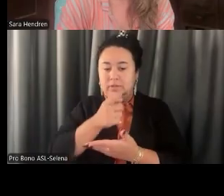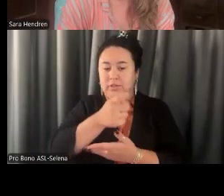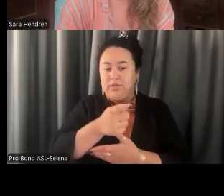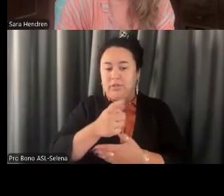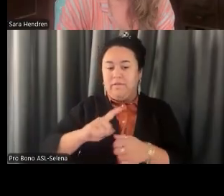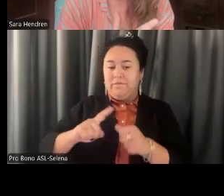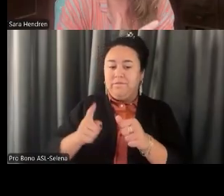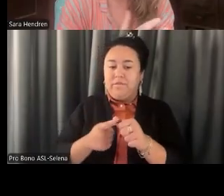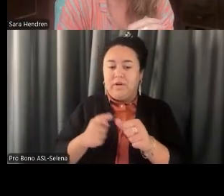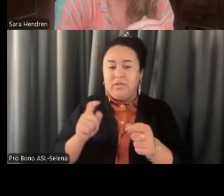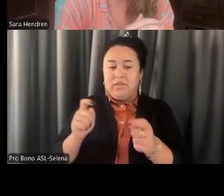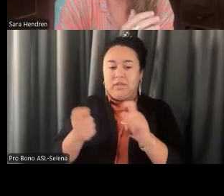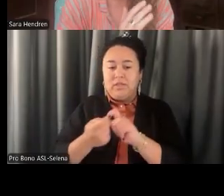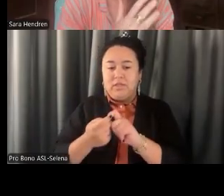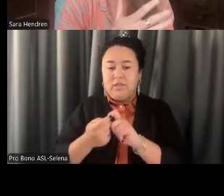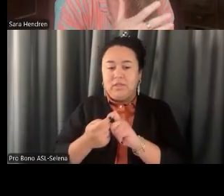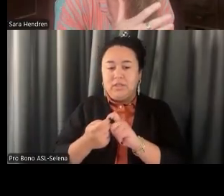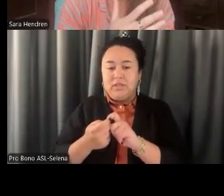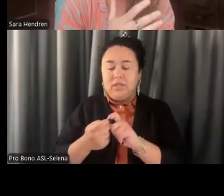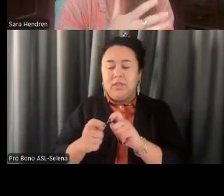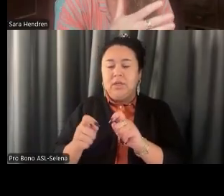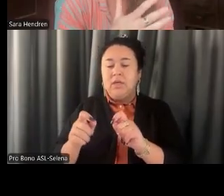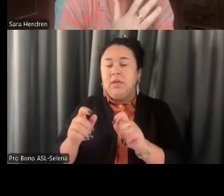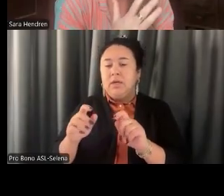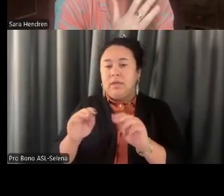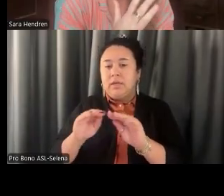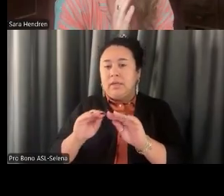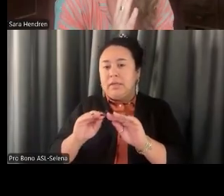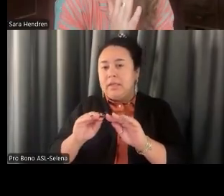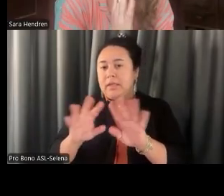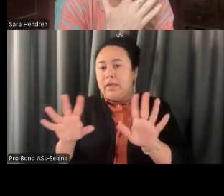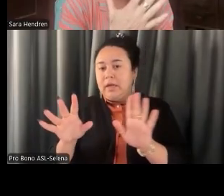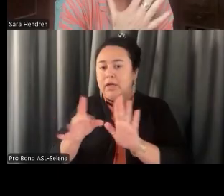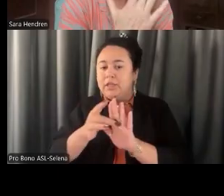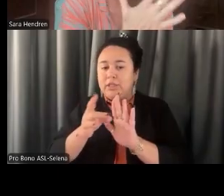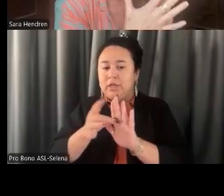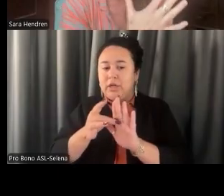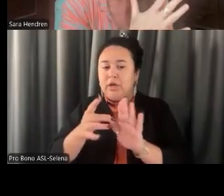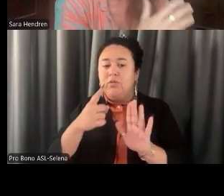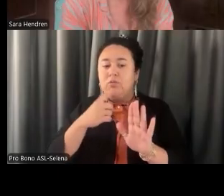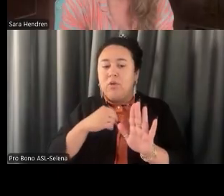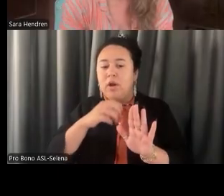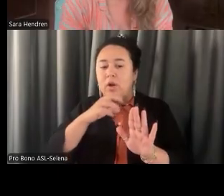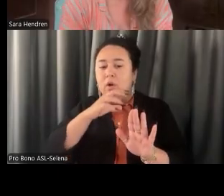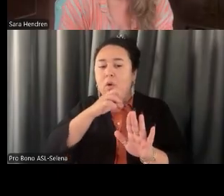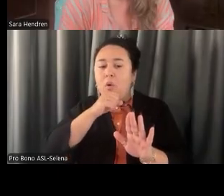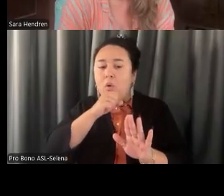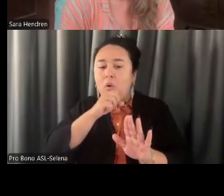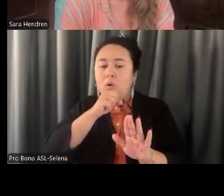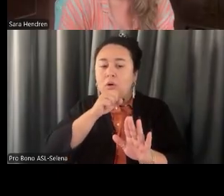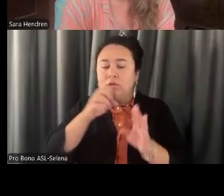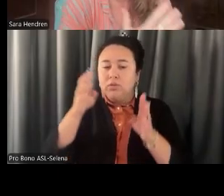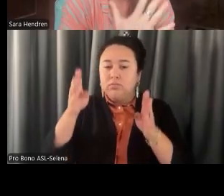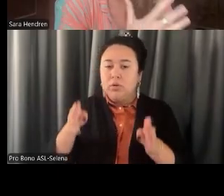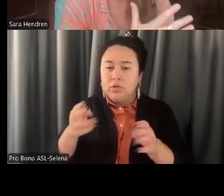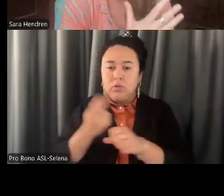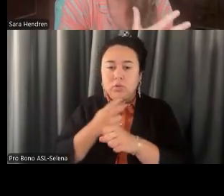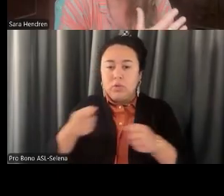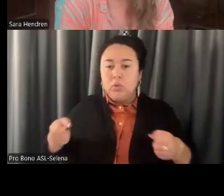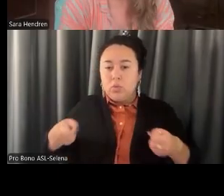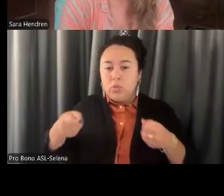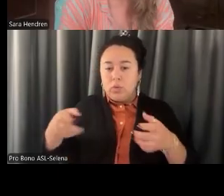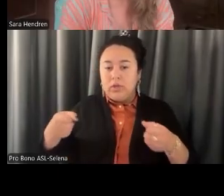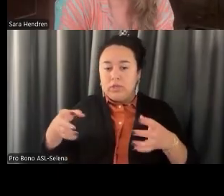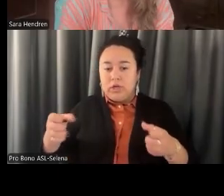first iteration, a clear backed sticker of a red and orange figure using a wheelchair. That's sort of the italicized version, let's say, of the blue